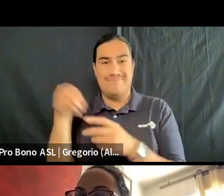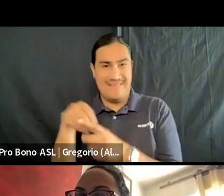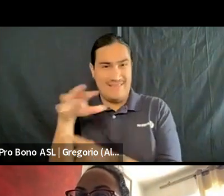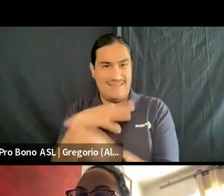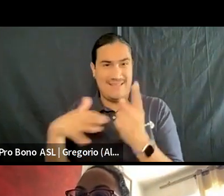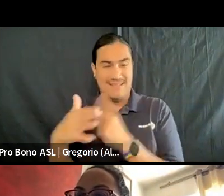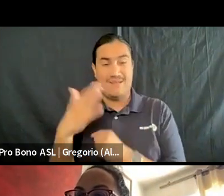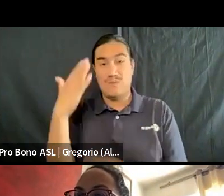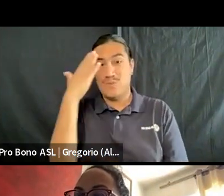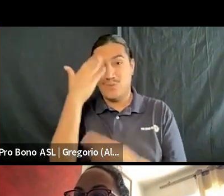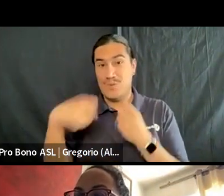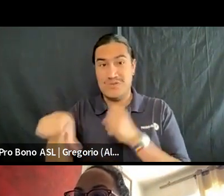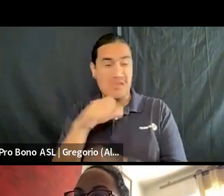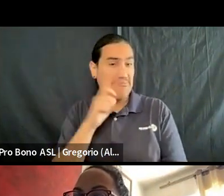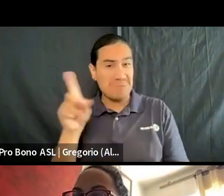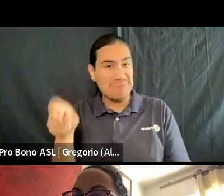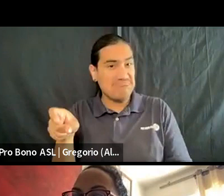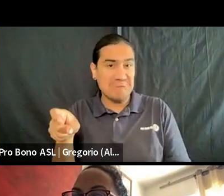each other.